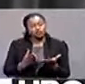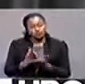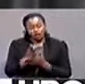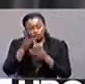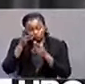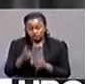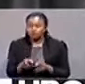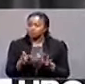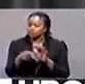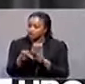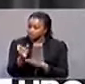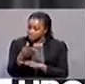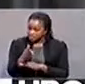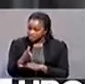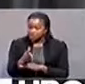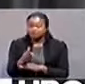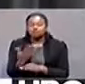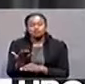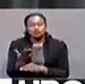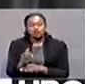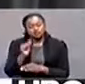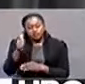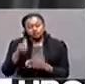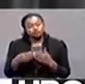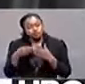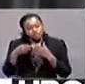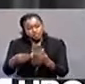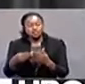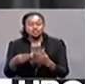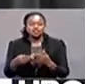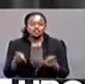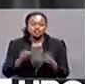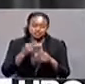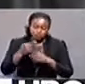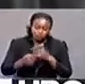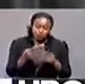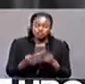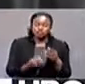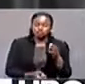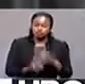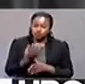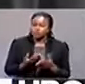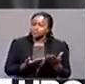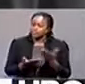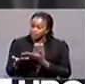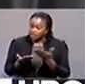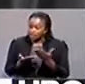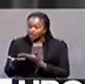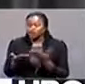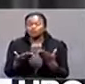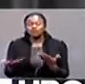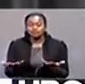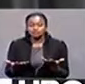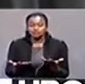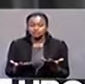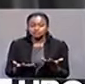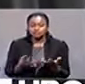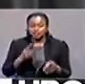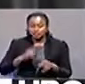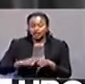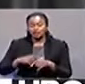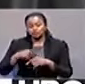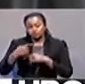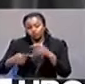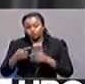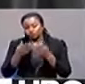Ndugu Ruhakana to lead in establishing dialogue amidst this situation